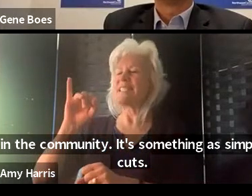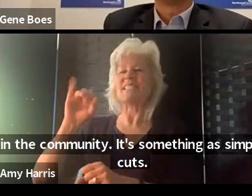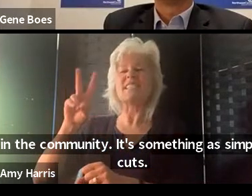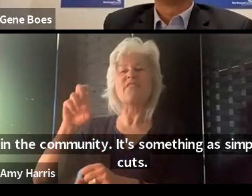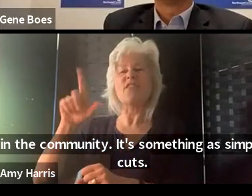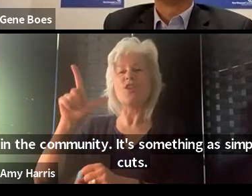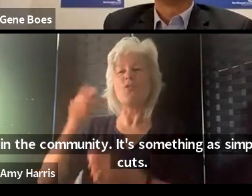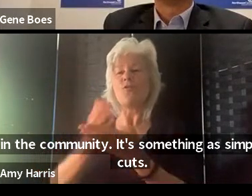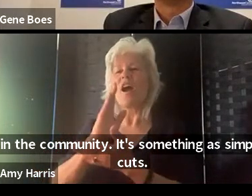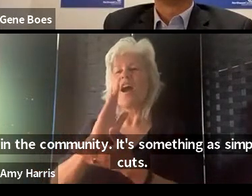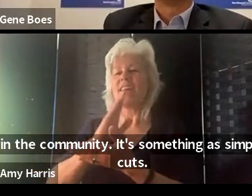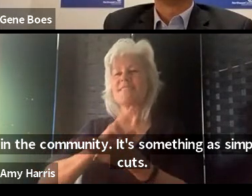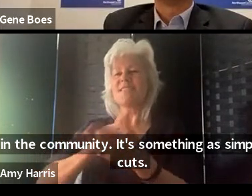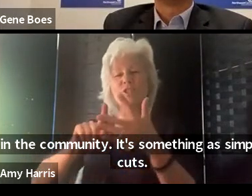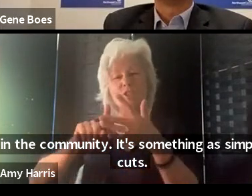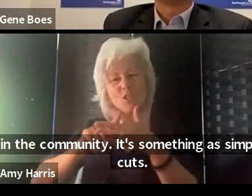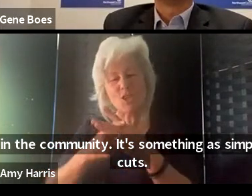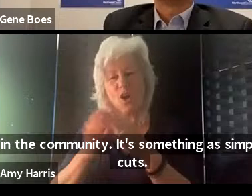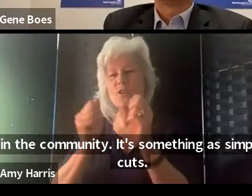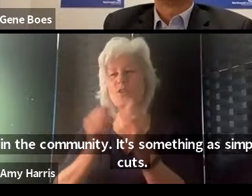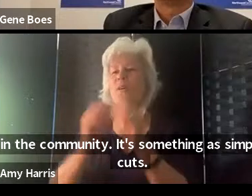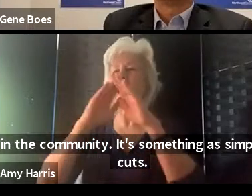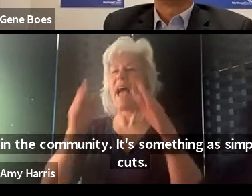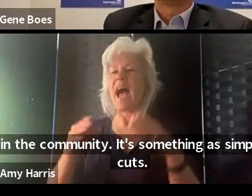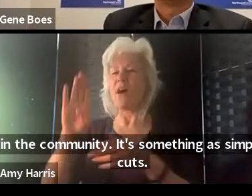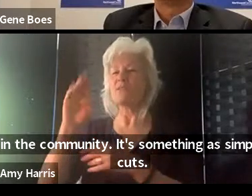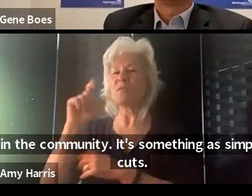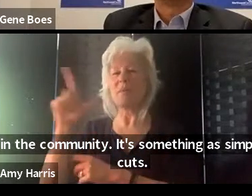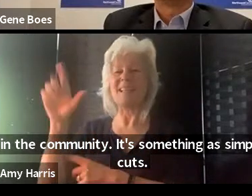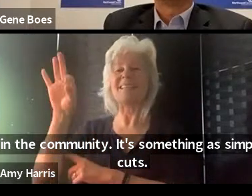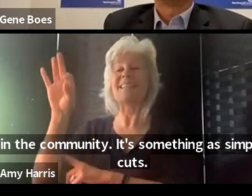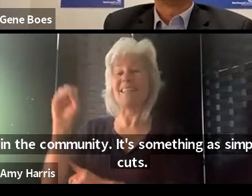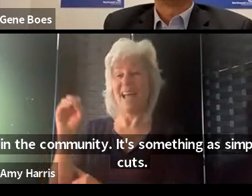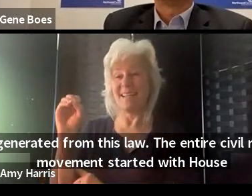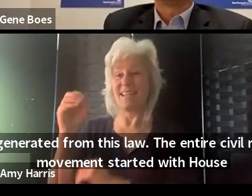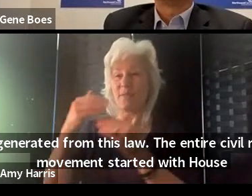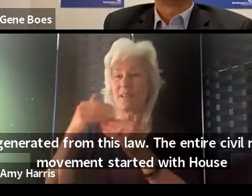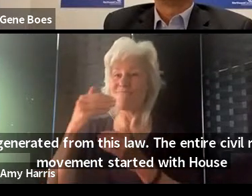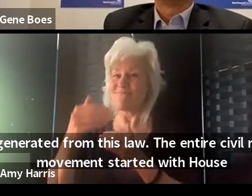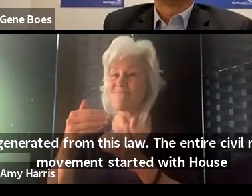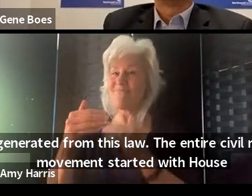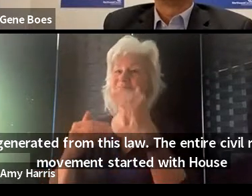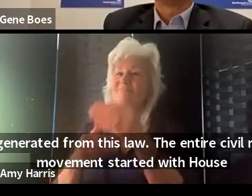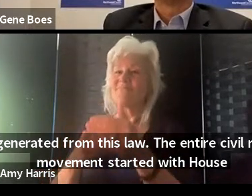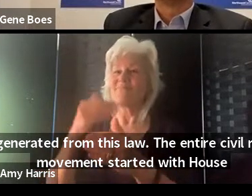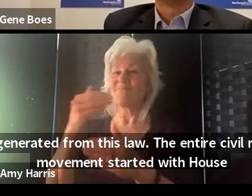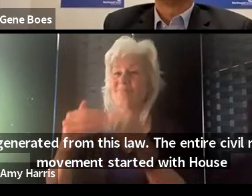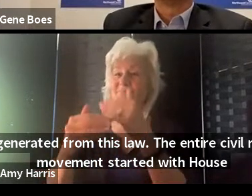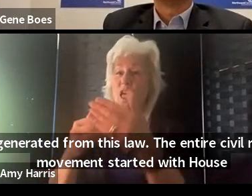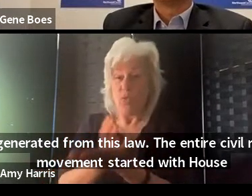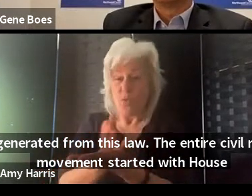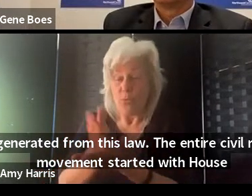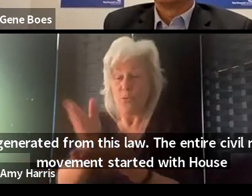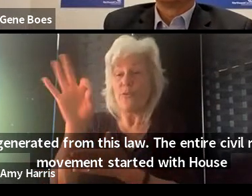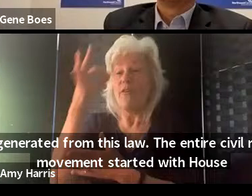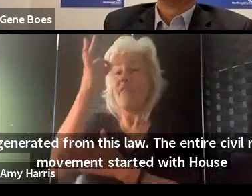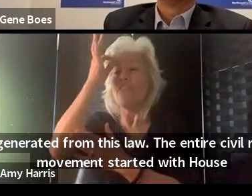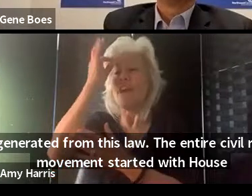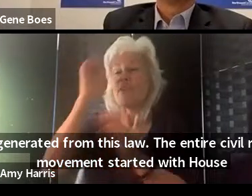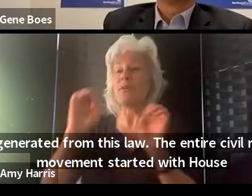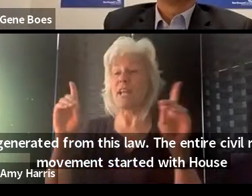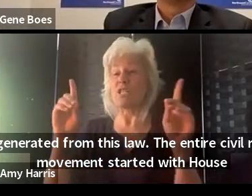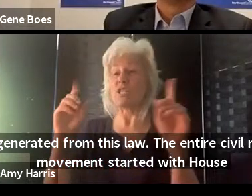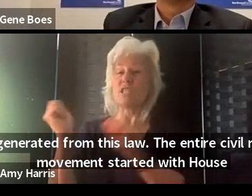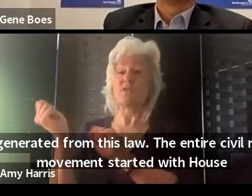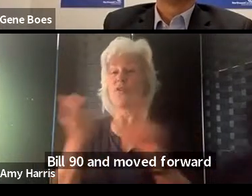started with House Bill 90 and moved forward through the Federal Education for All Handicapped Children